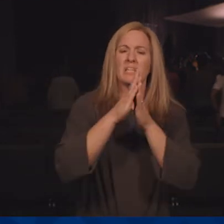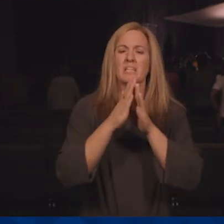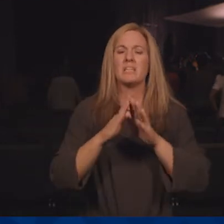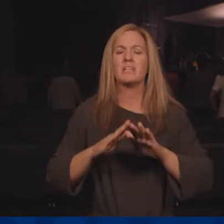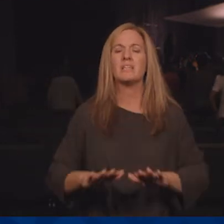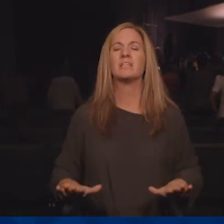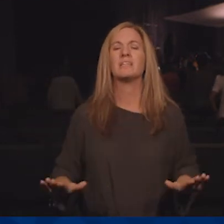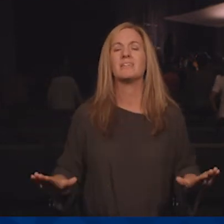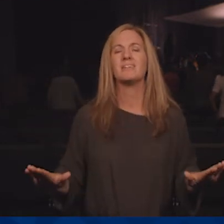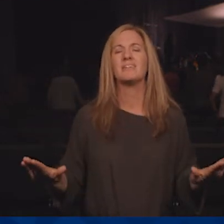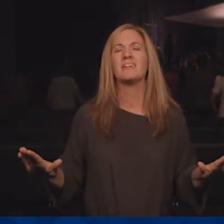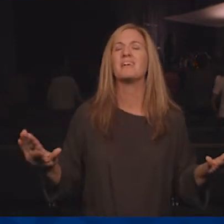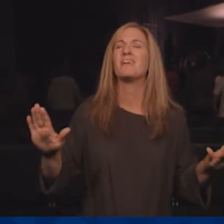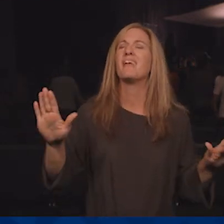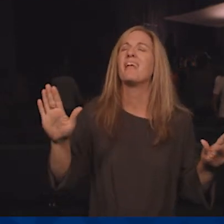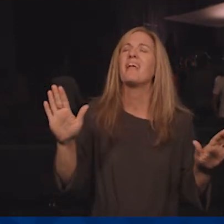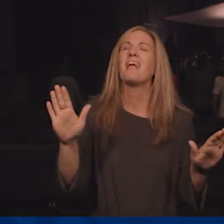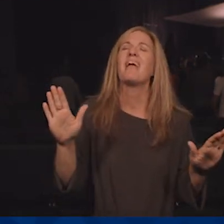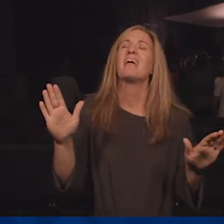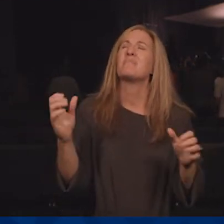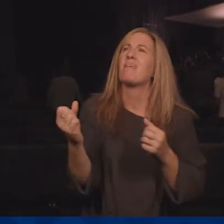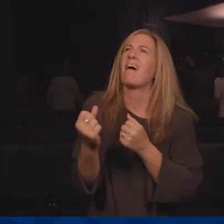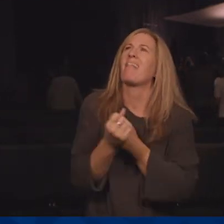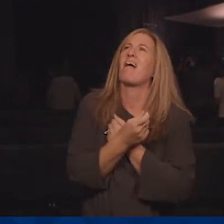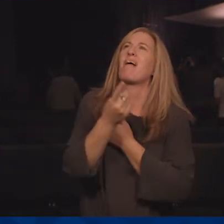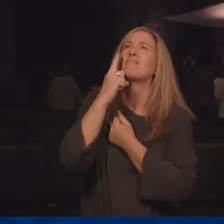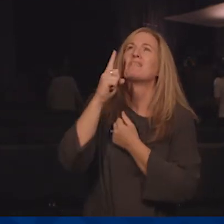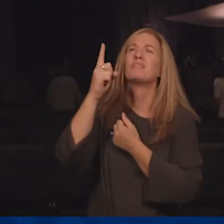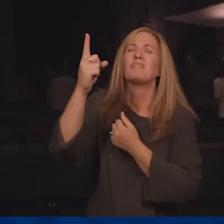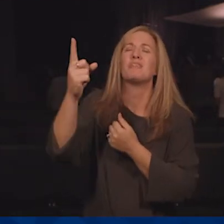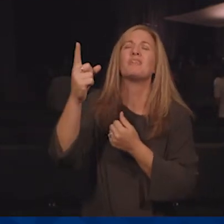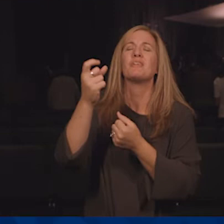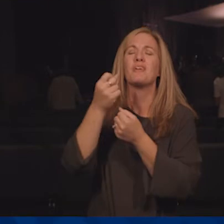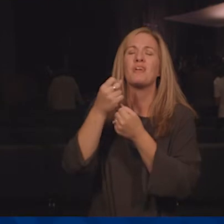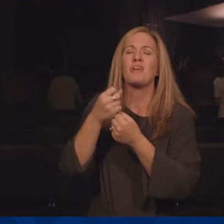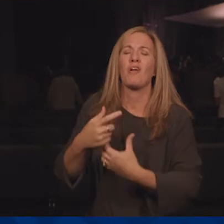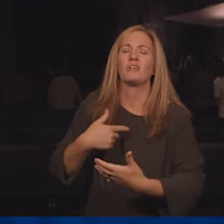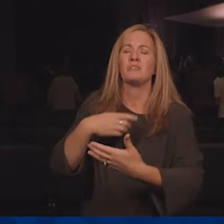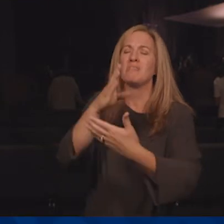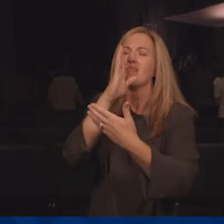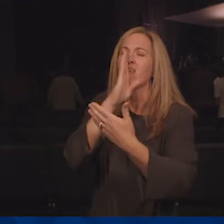and let love keep my will upon its knees.